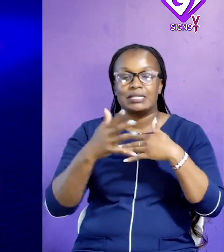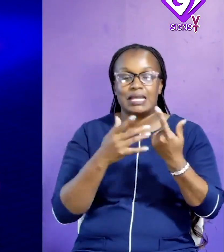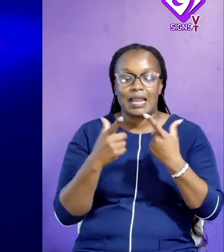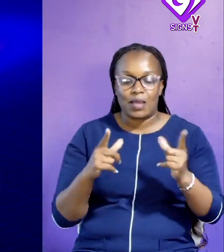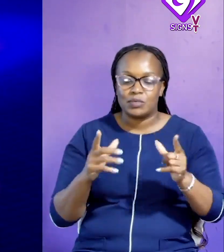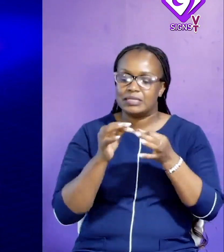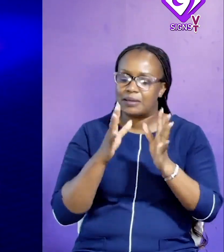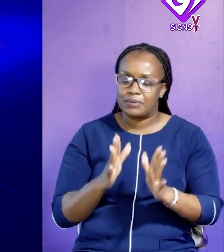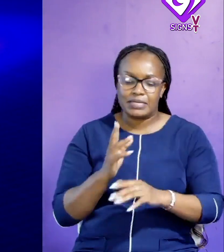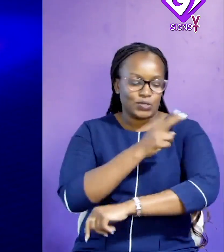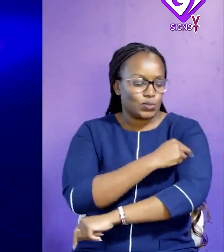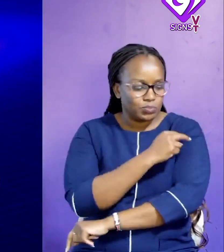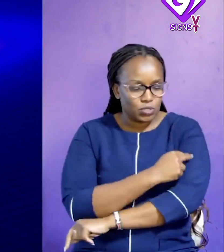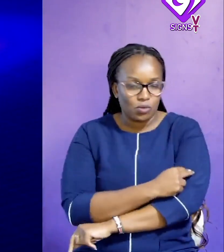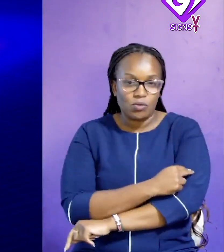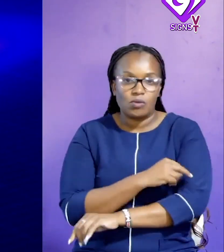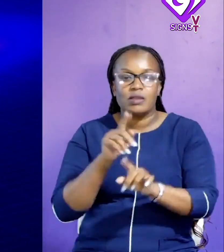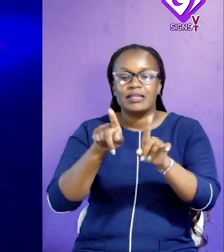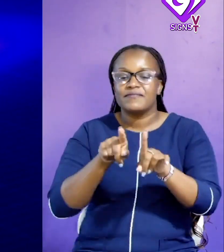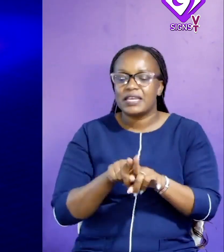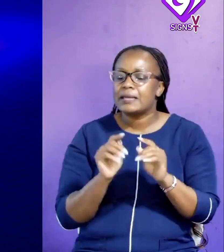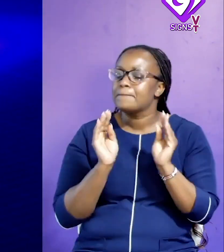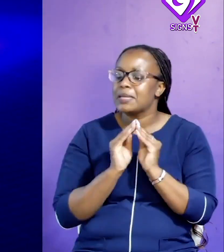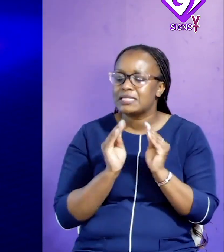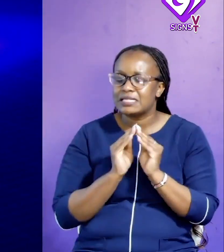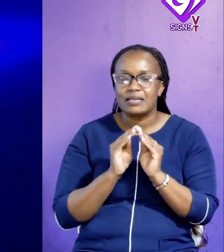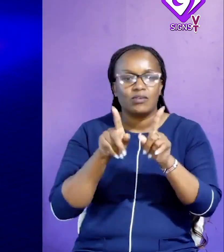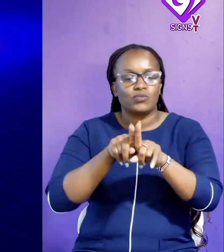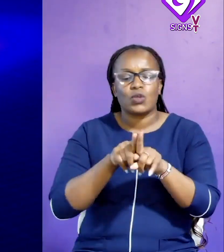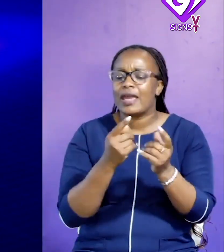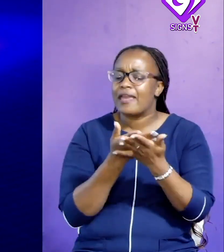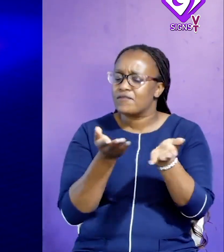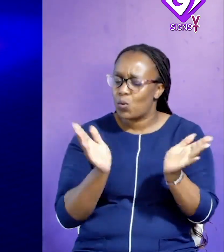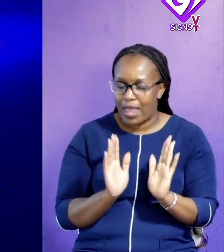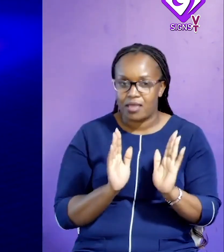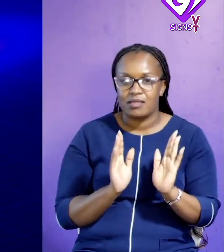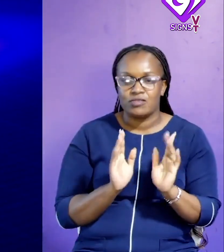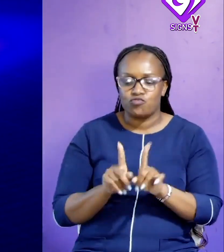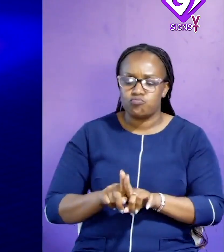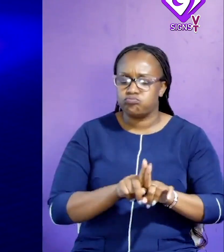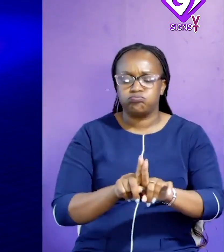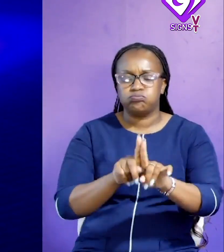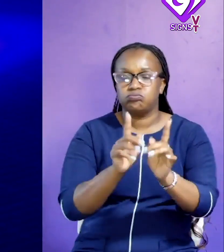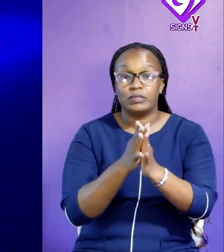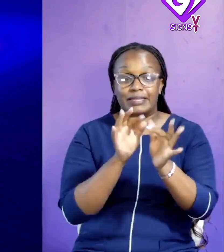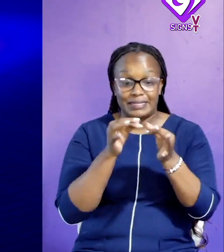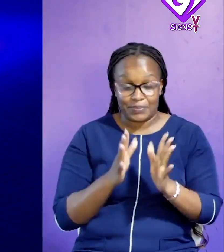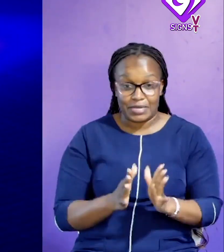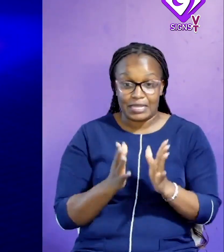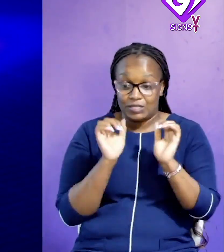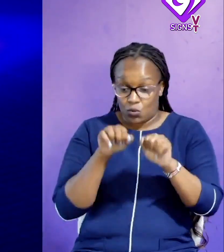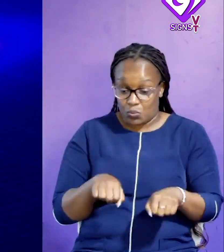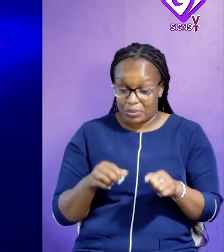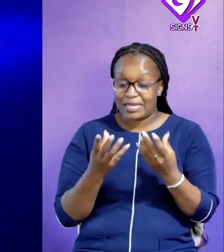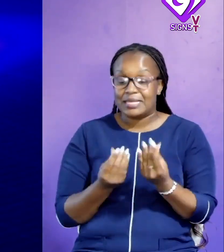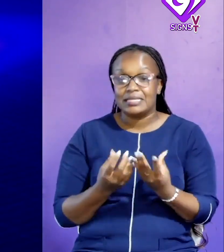interpreter even kwa meetings, everywhere you work with a sign interpreter. And it will be very easy if